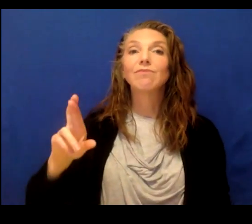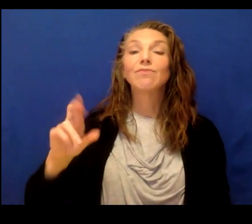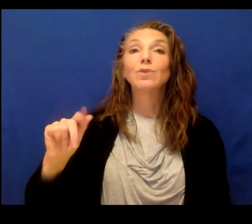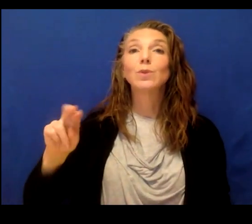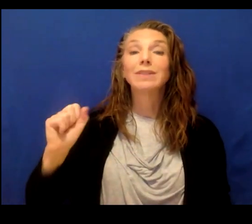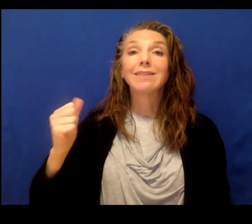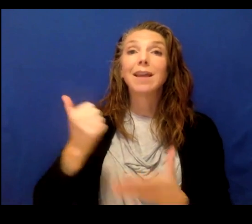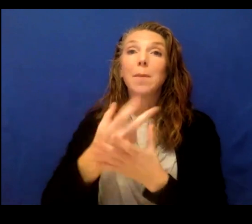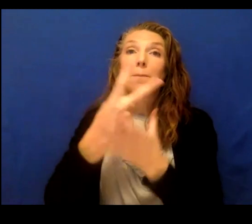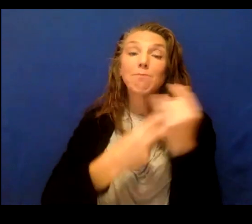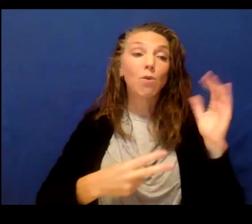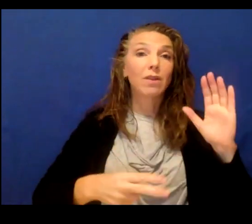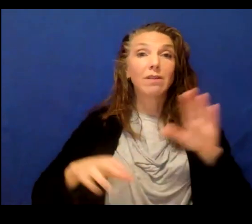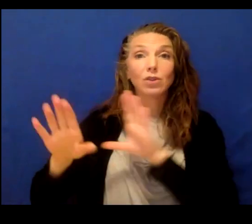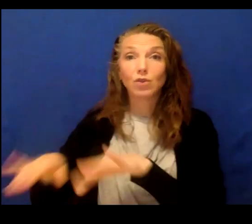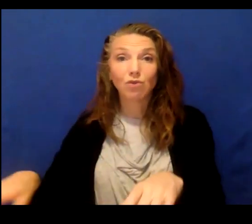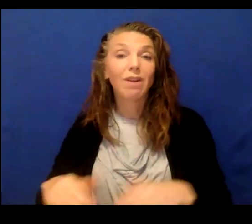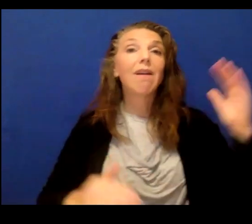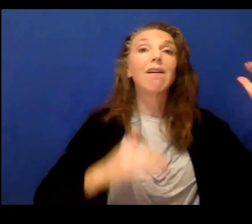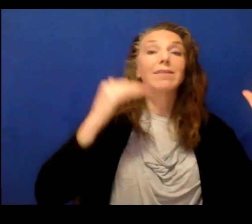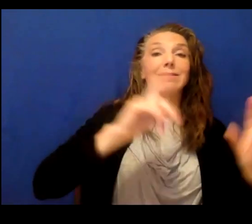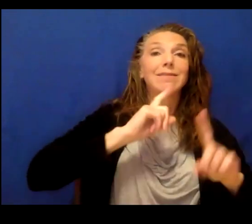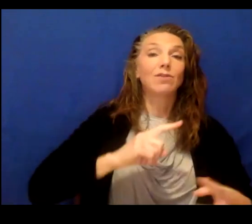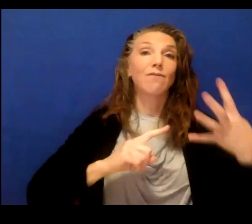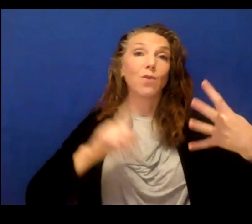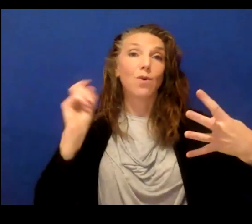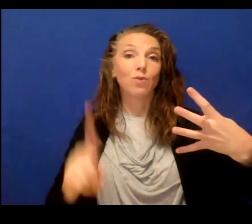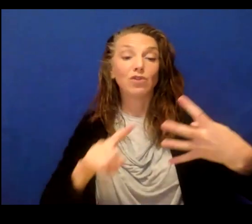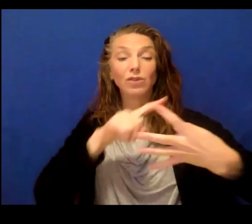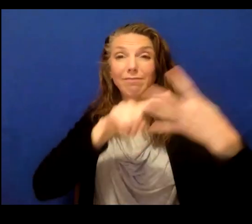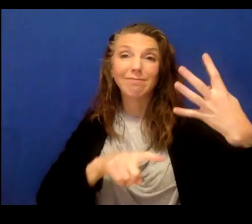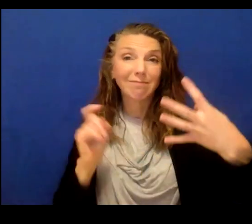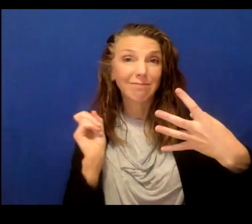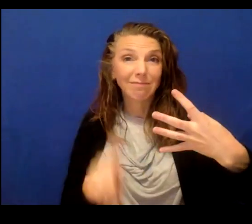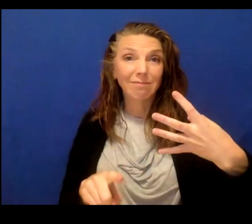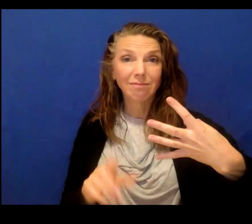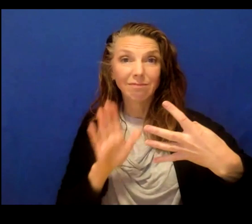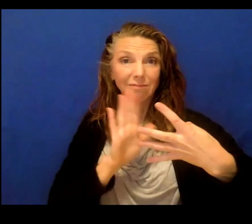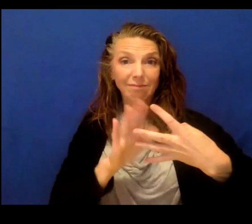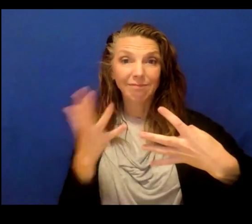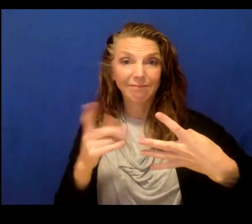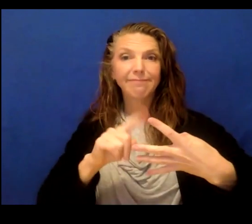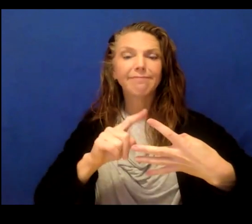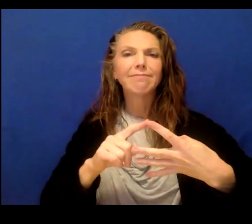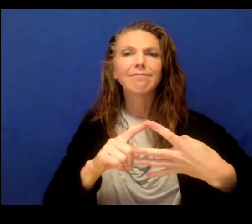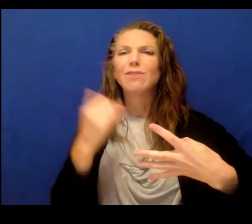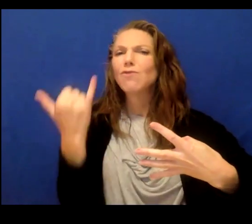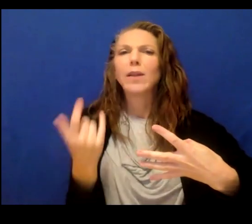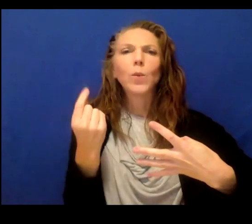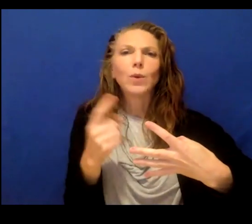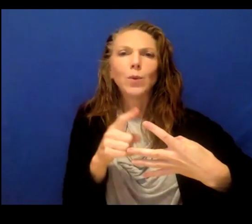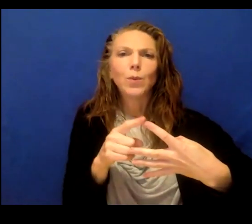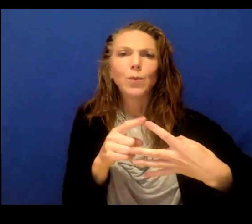and adults answer 4 important questions. And these 4 important questions are: what am I doing right